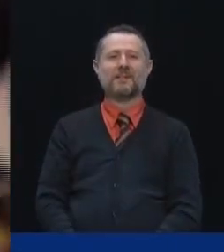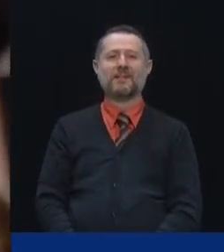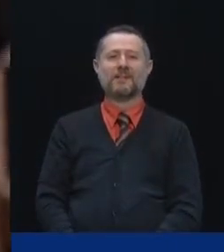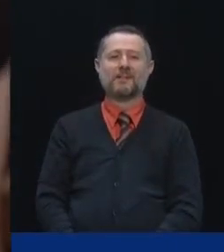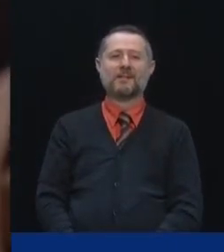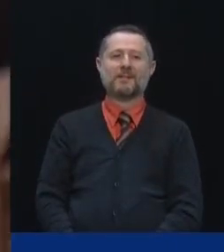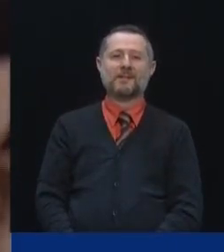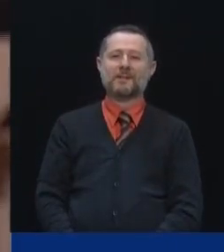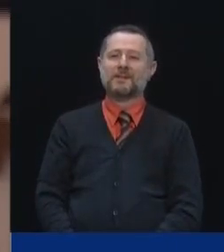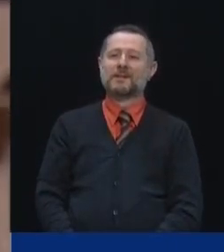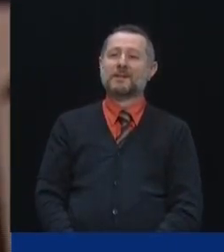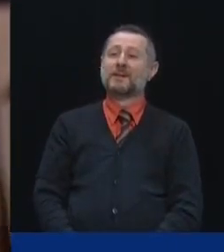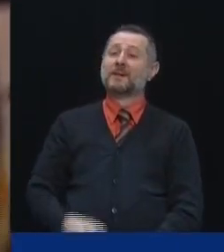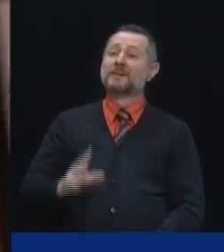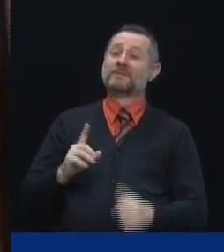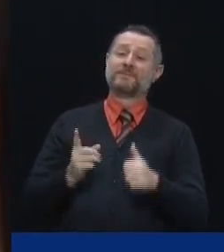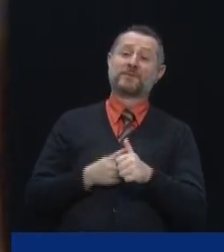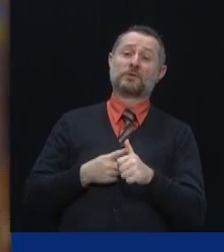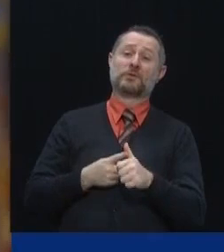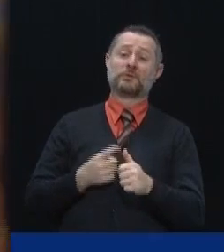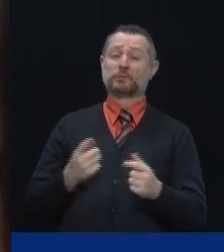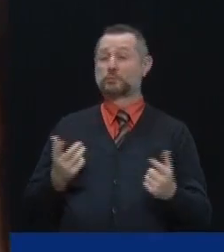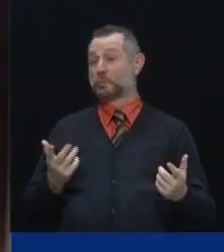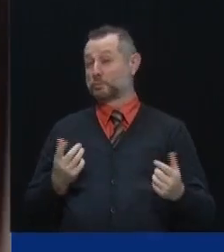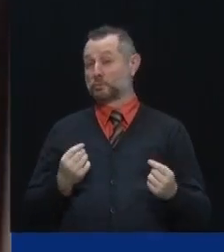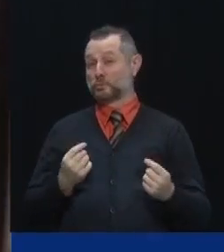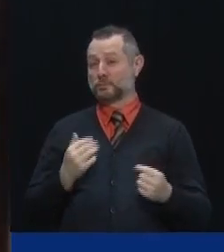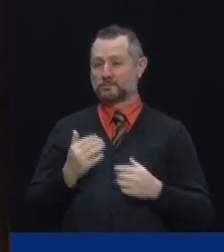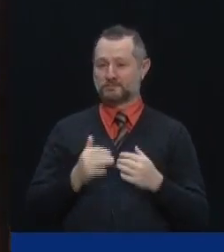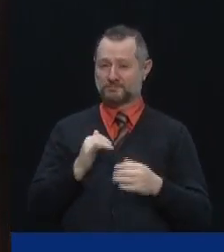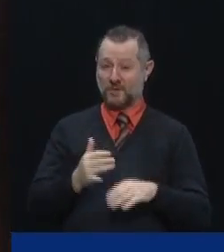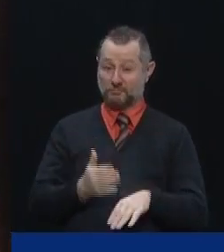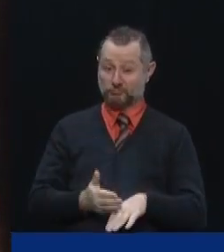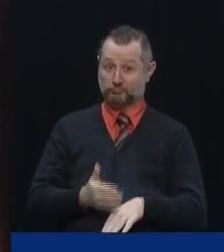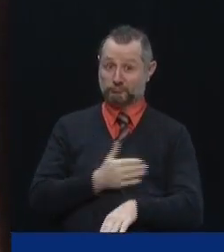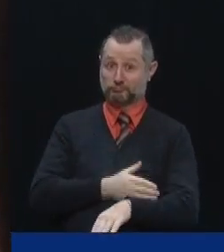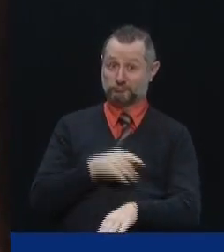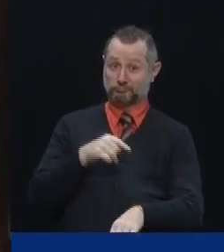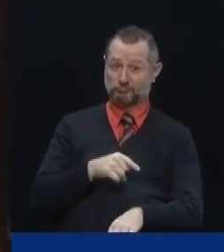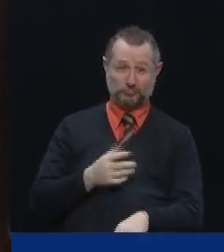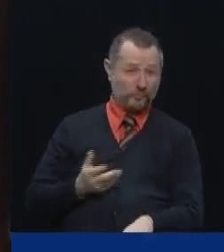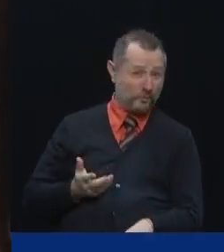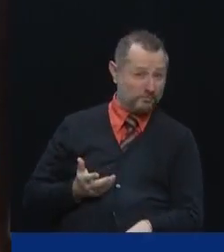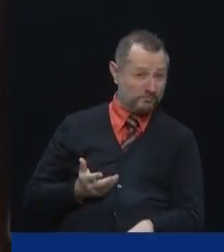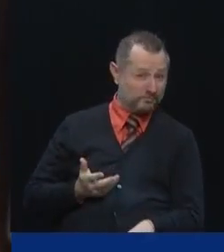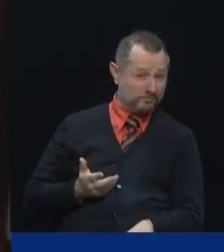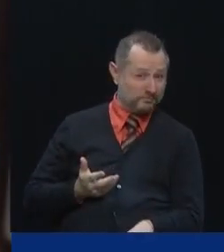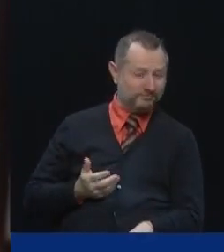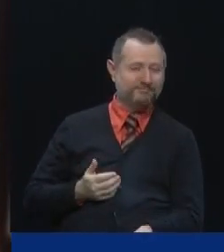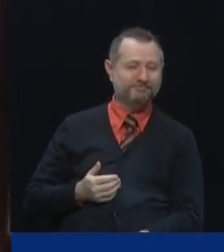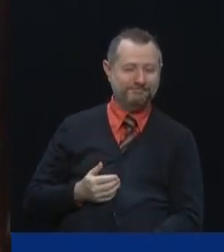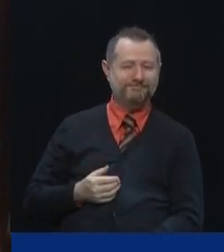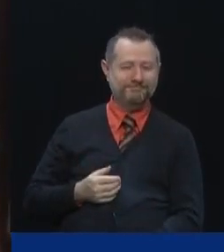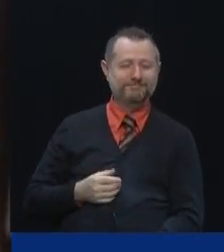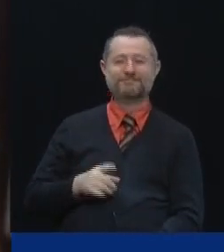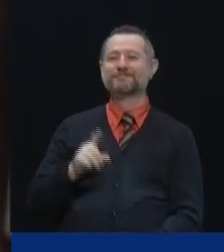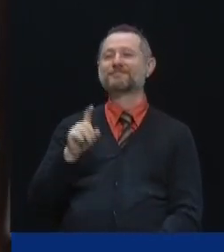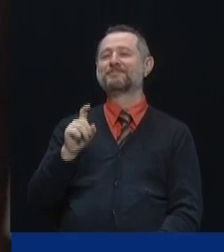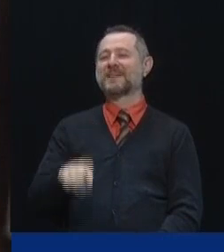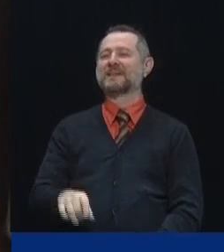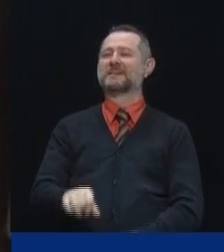But the first step towards renewal is what? Is defeating